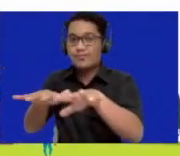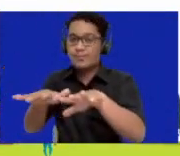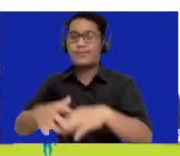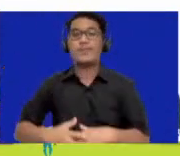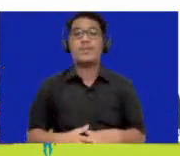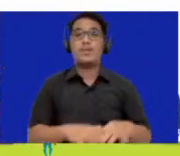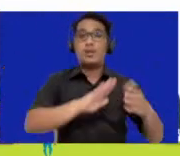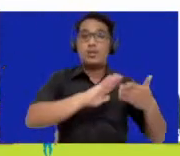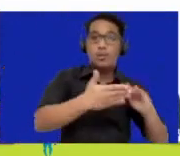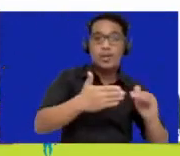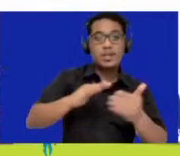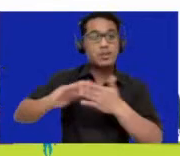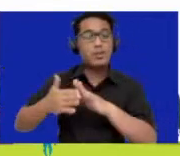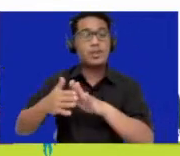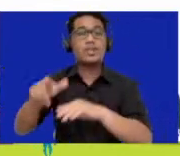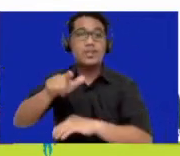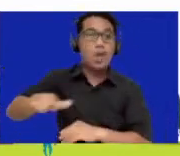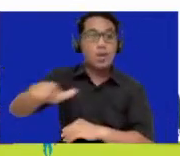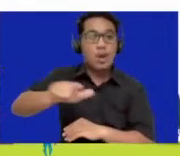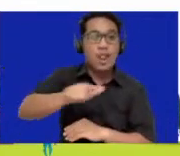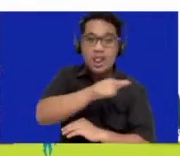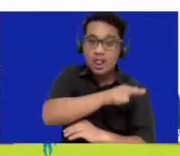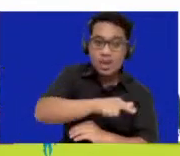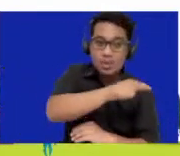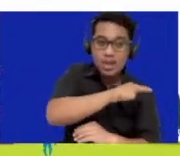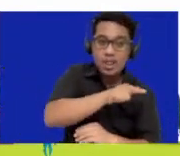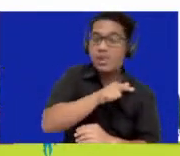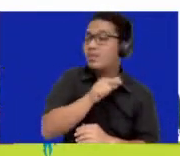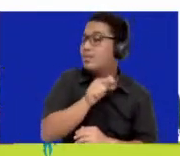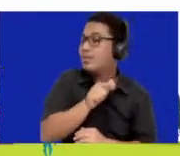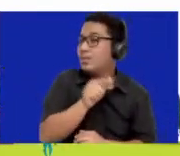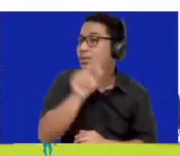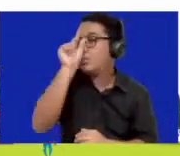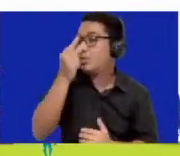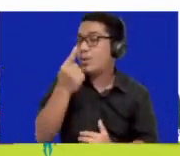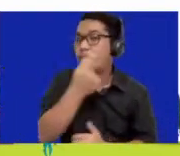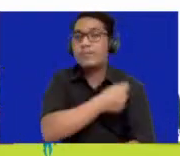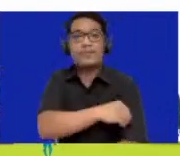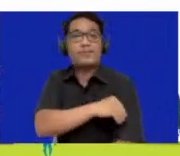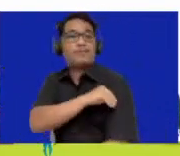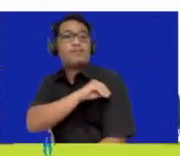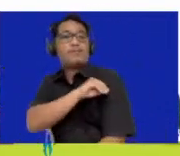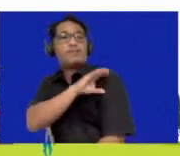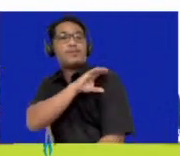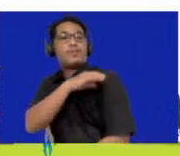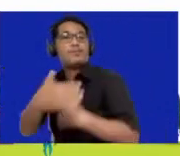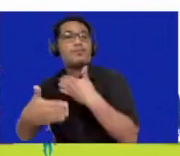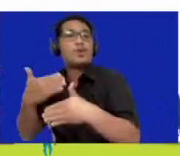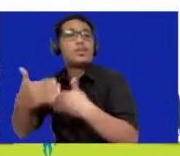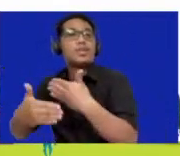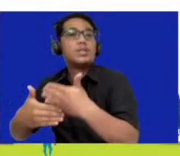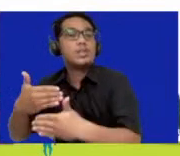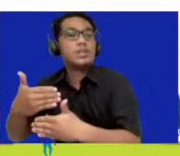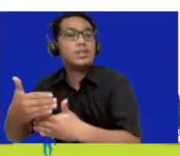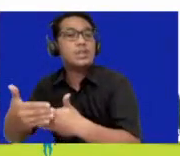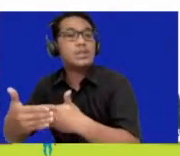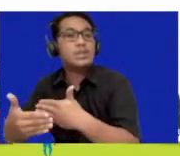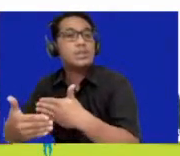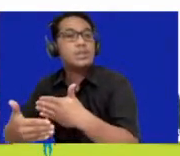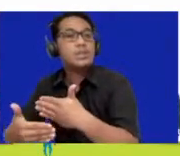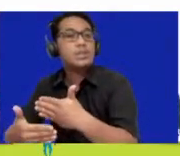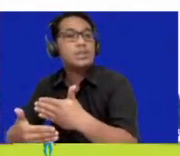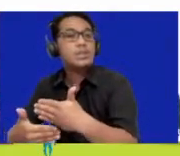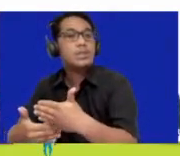engaged the volunteers in community risk assessment process to develop risk reduction action plan. Also conducted household